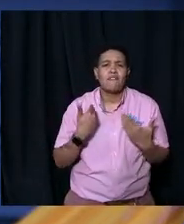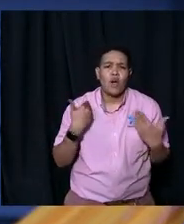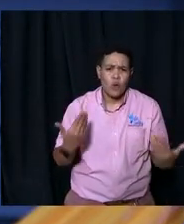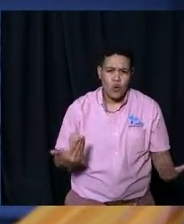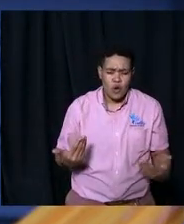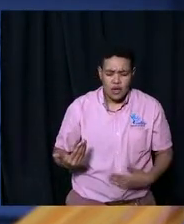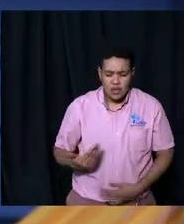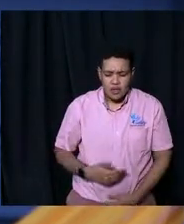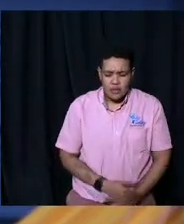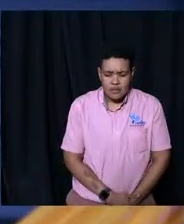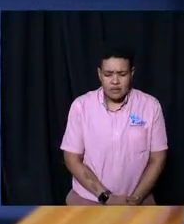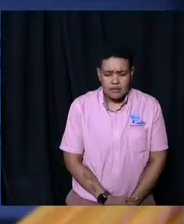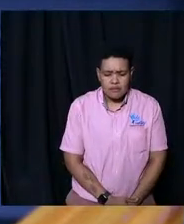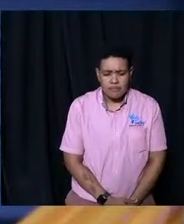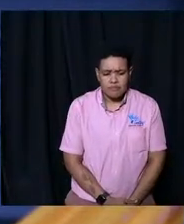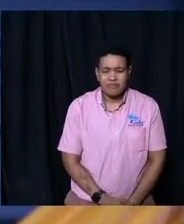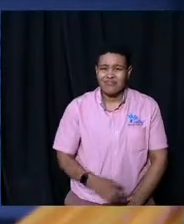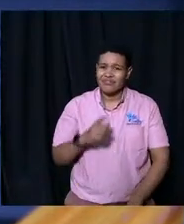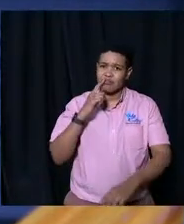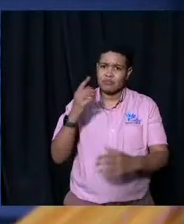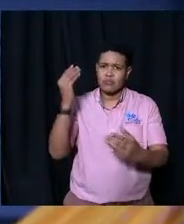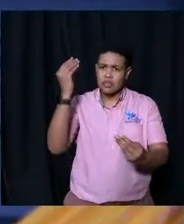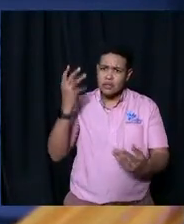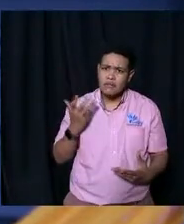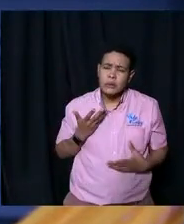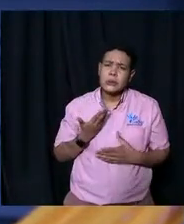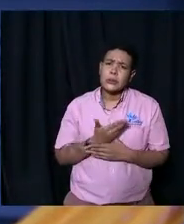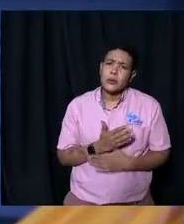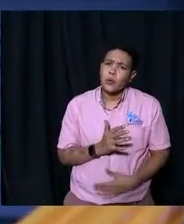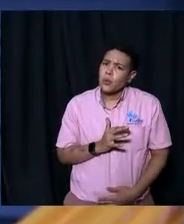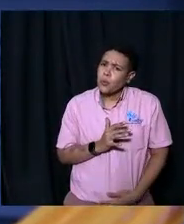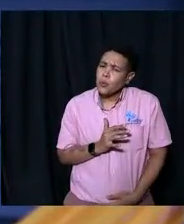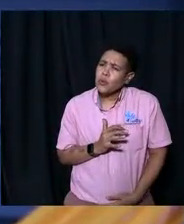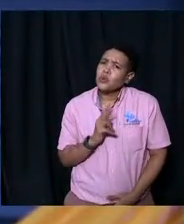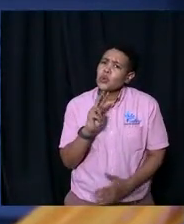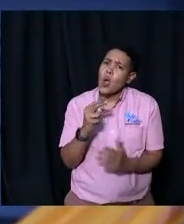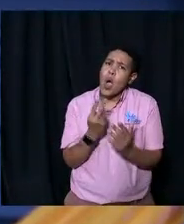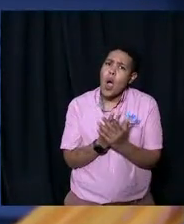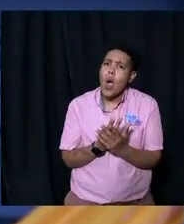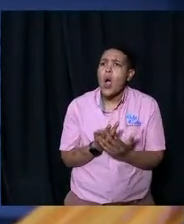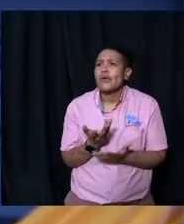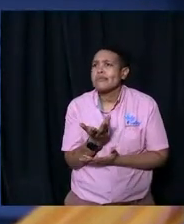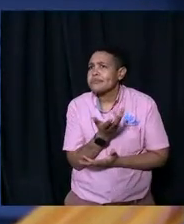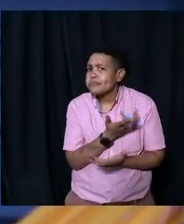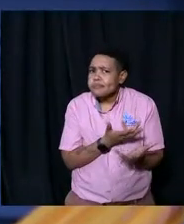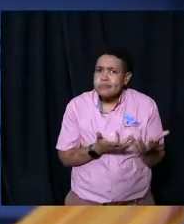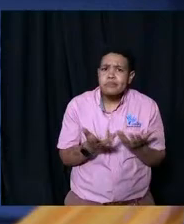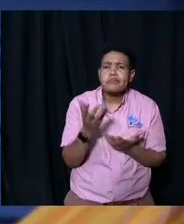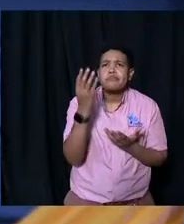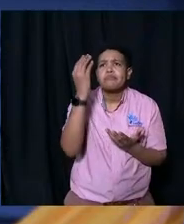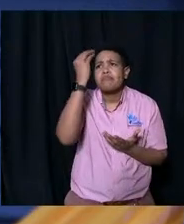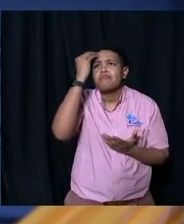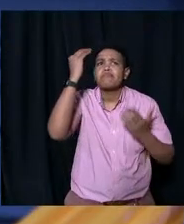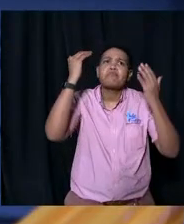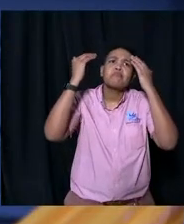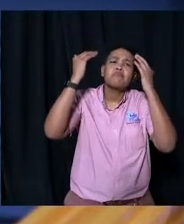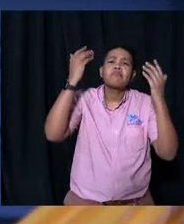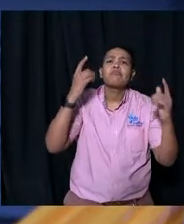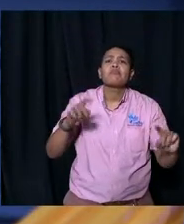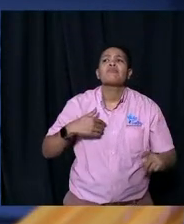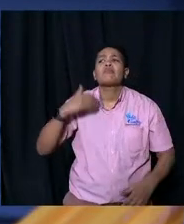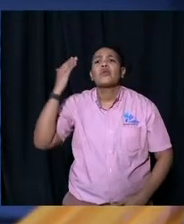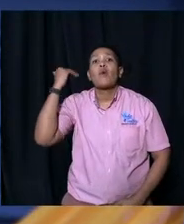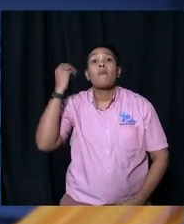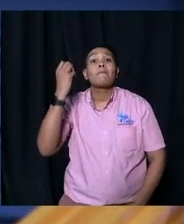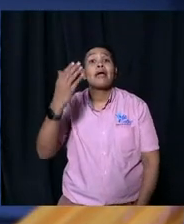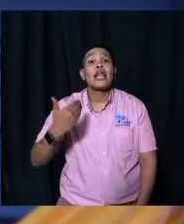there, it's been a very informative 2 or so hours. And I'm hoping that many